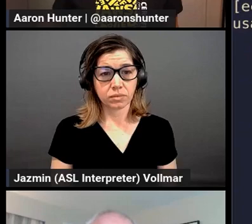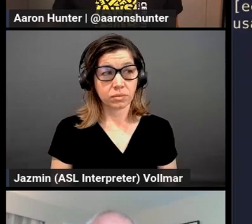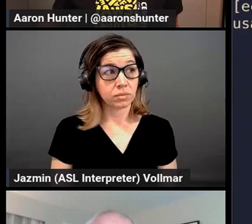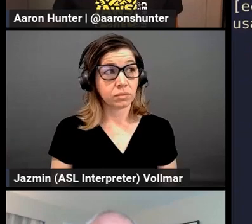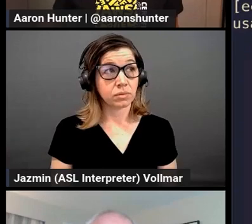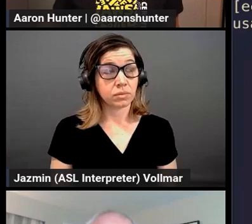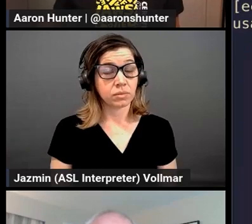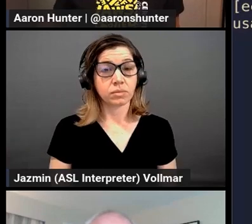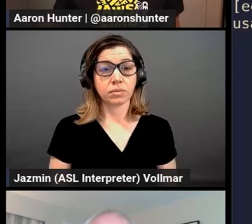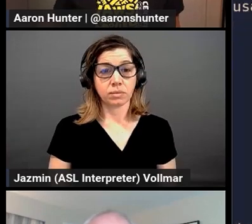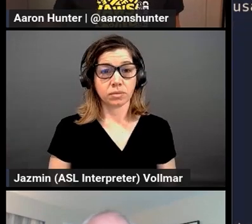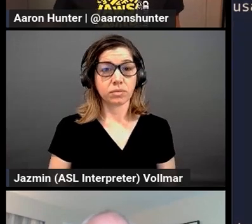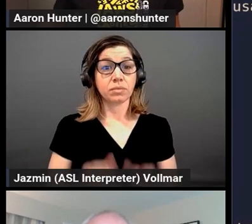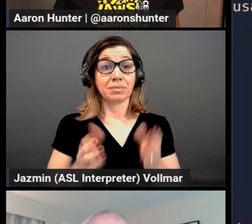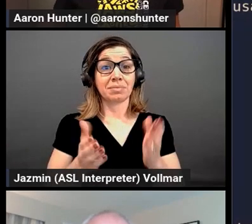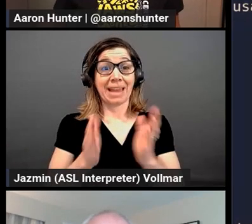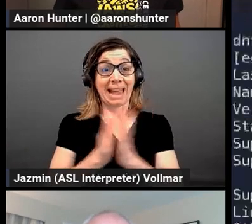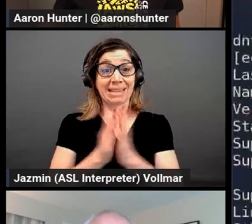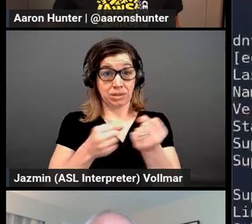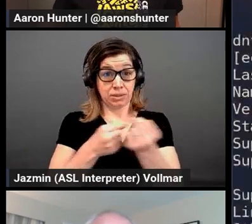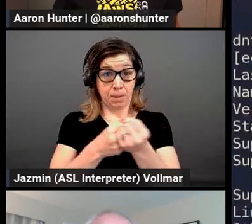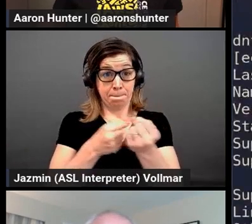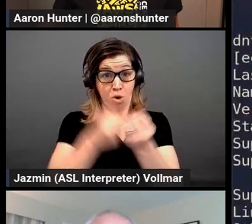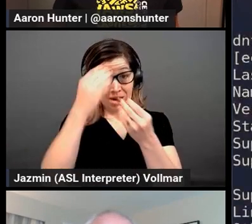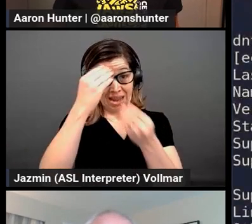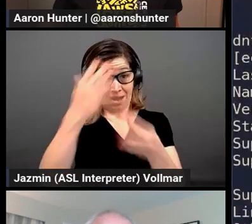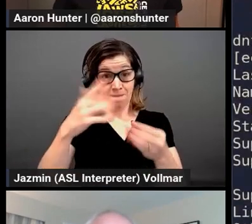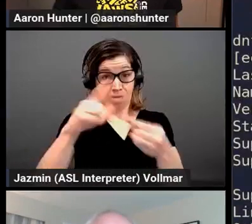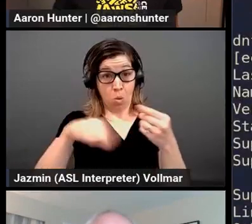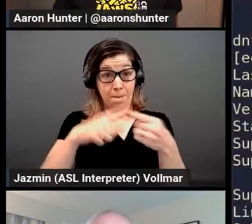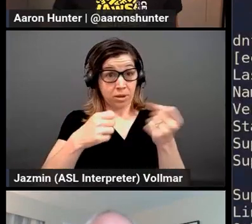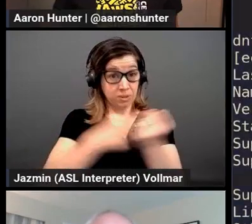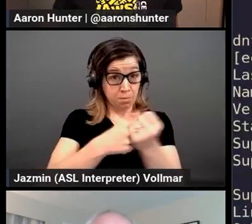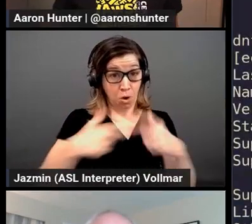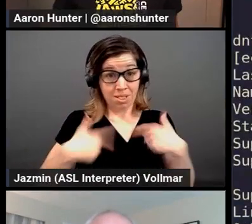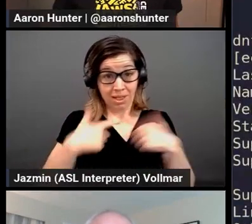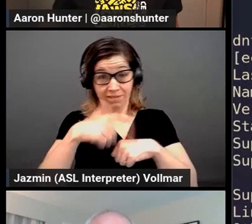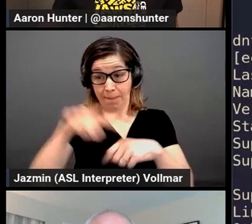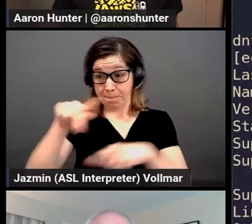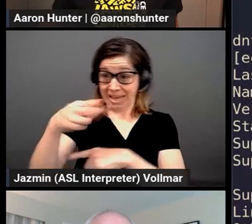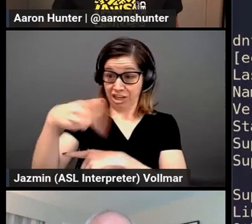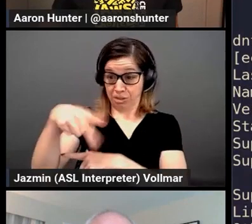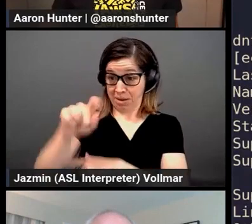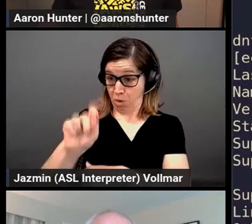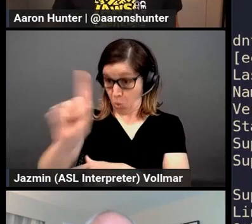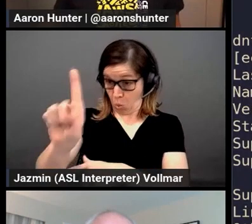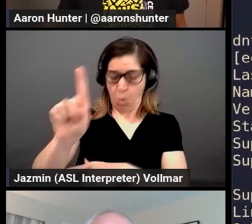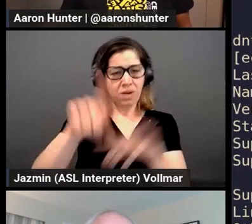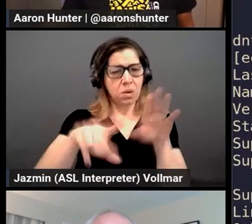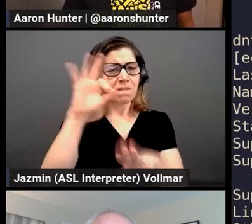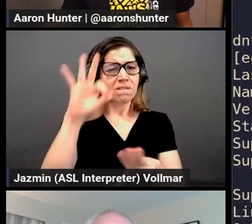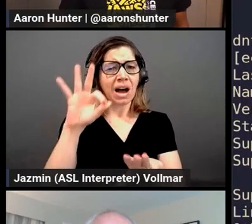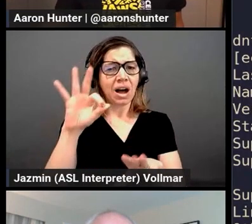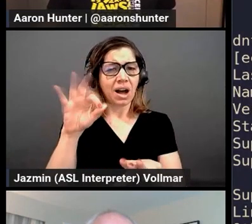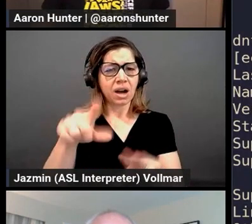ask support info about the support lifetime of PHP 8.1, we'll find that it's got